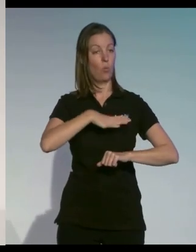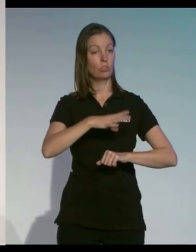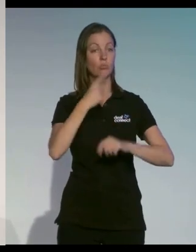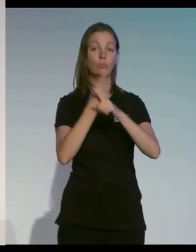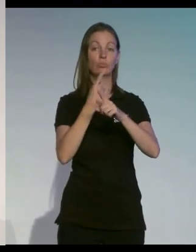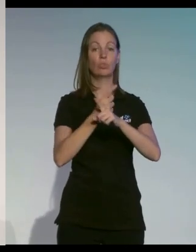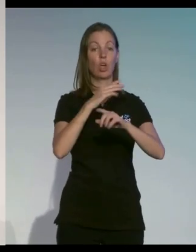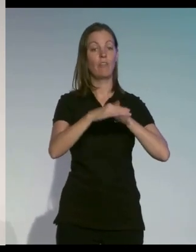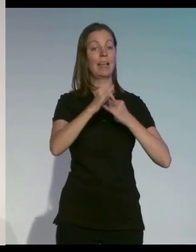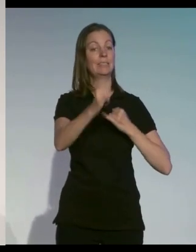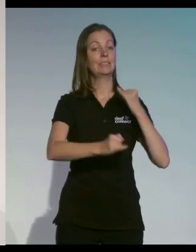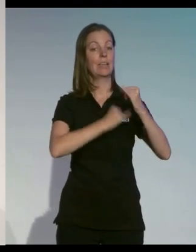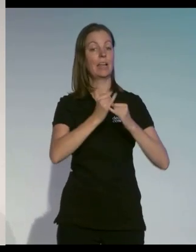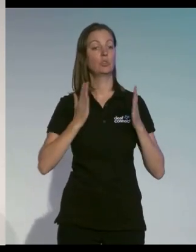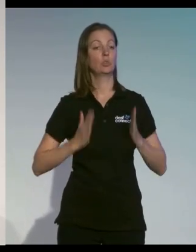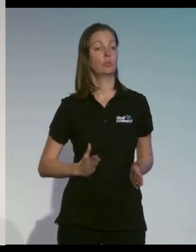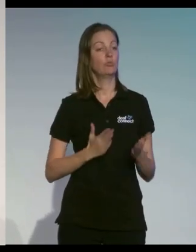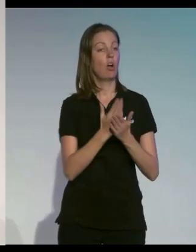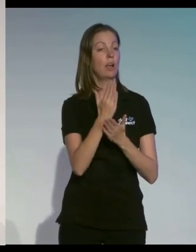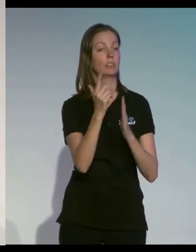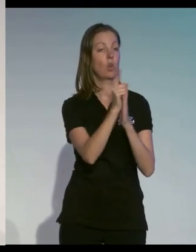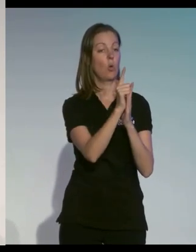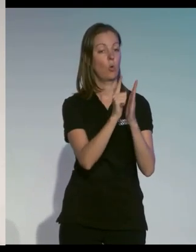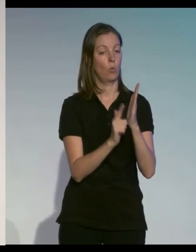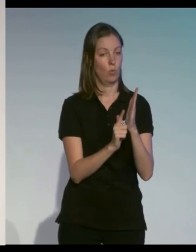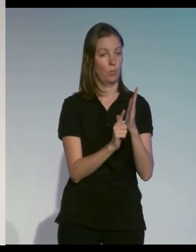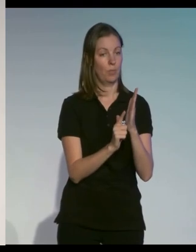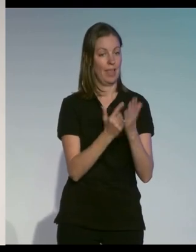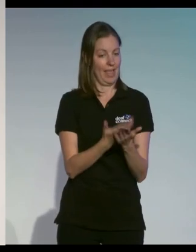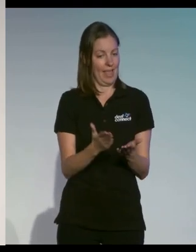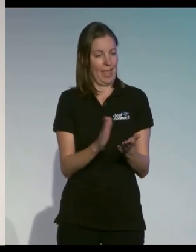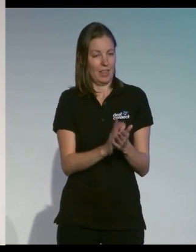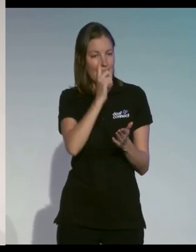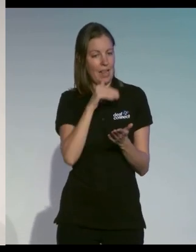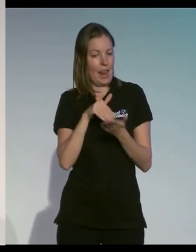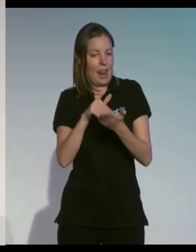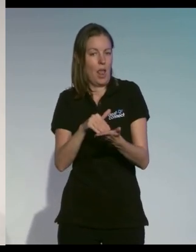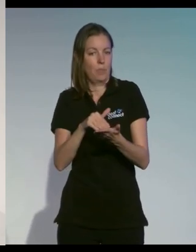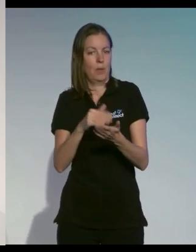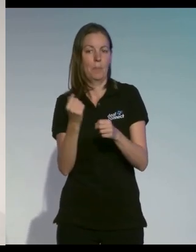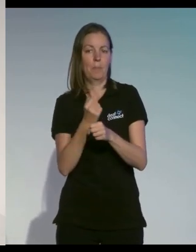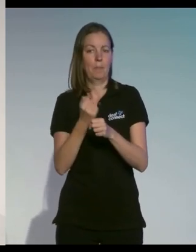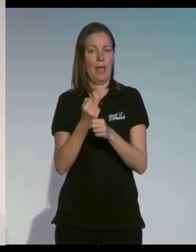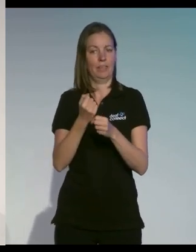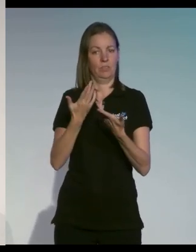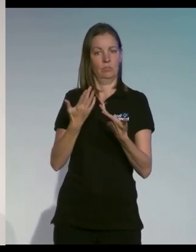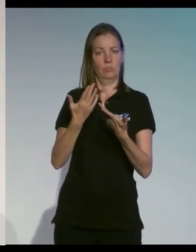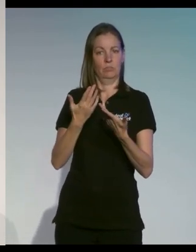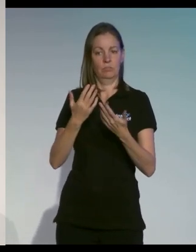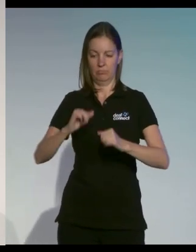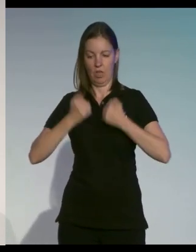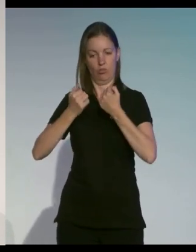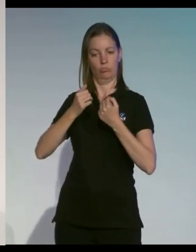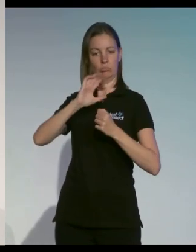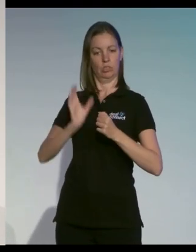how international human rights law, the sort of cases that we've talked about, can help achieve reform at the domestic level.